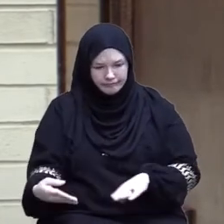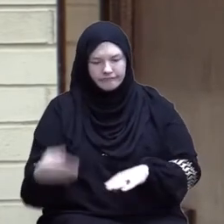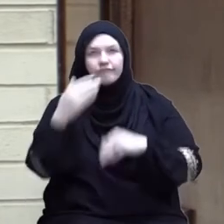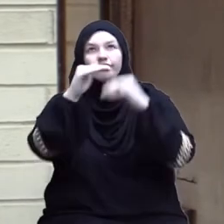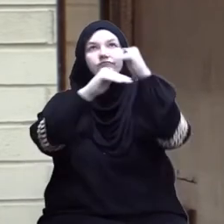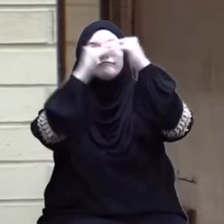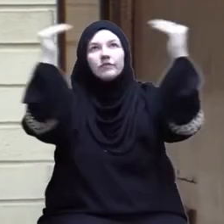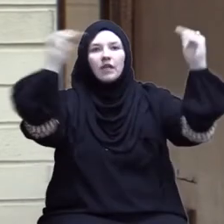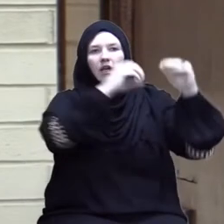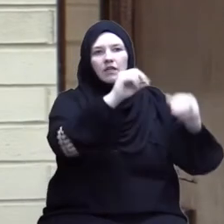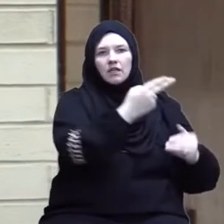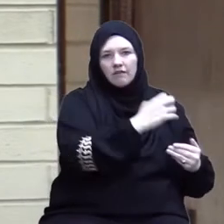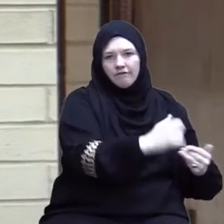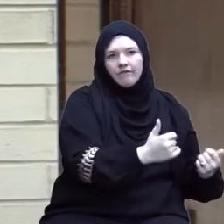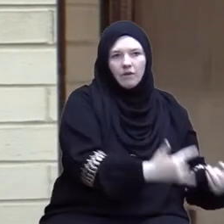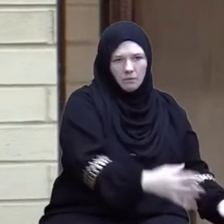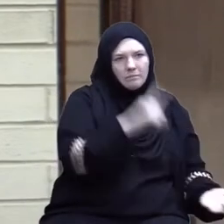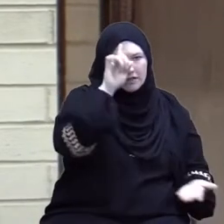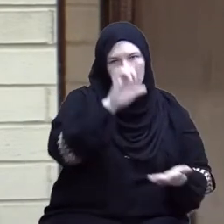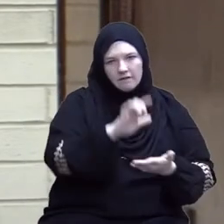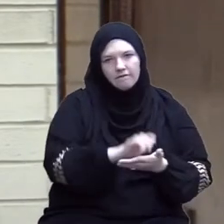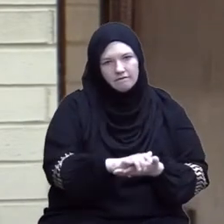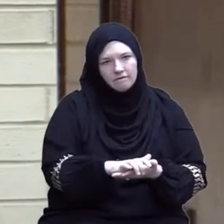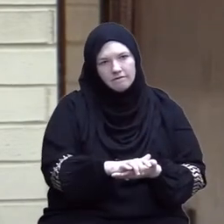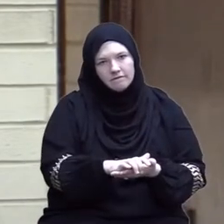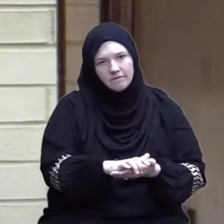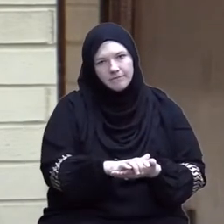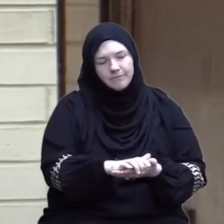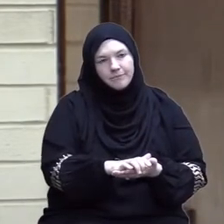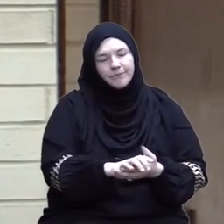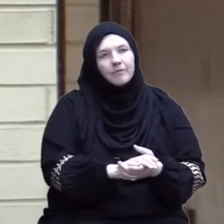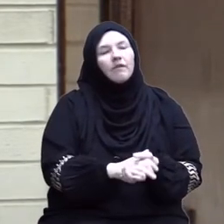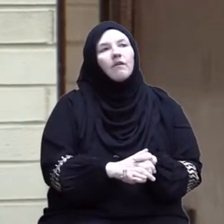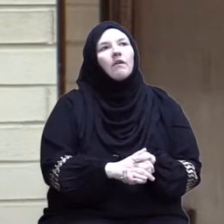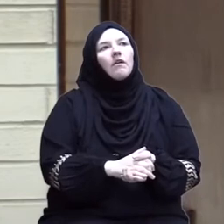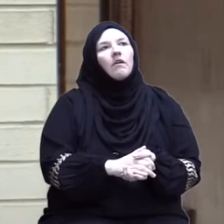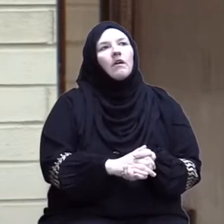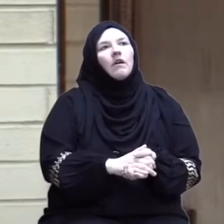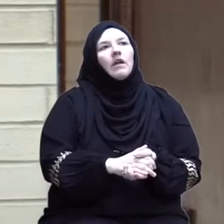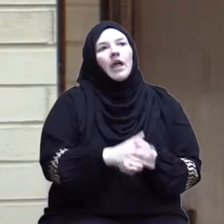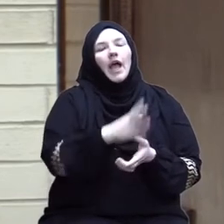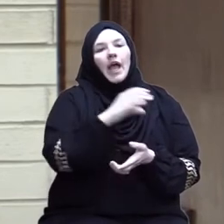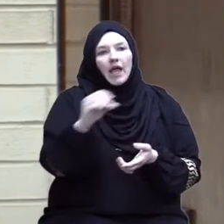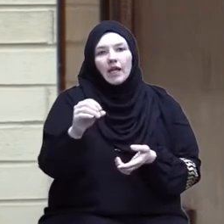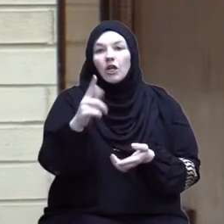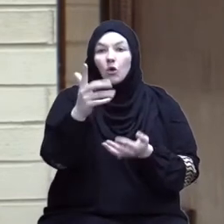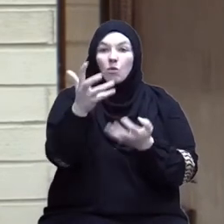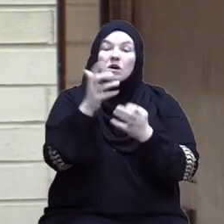in the hereafter is the strongest motive for the believer.